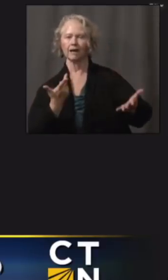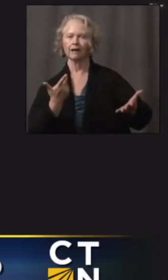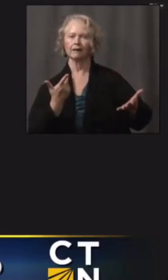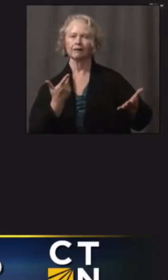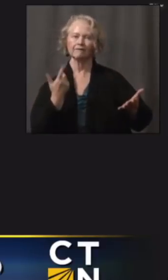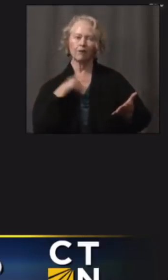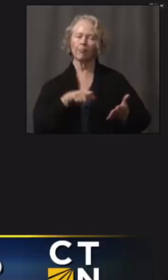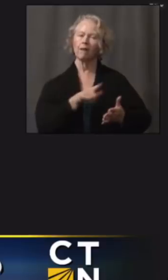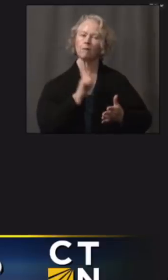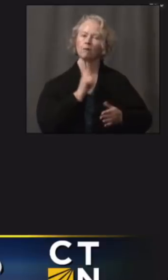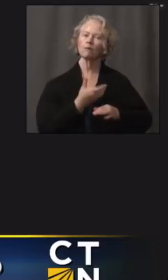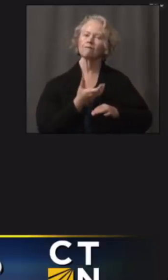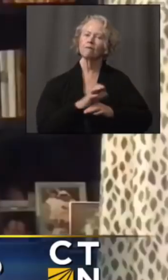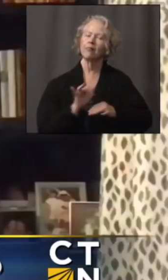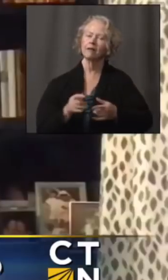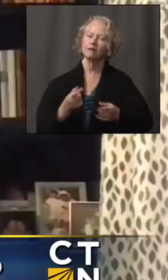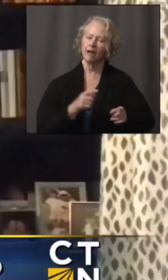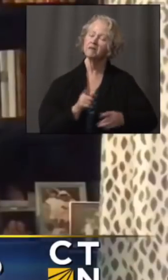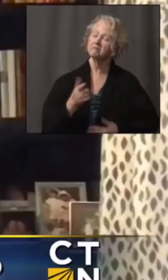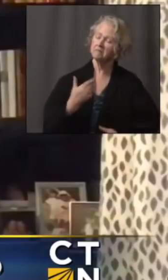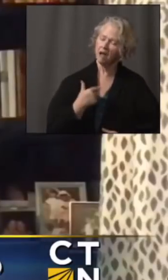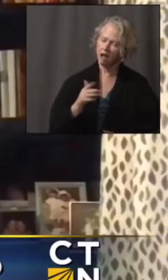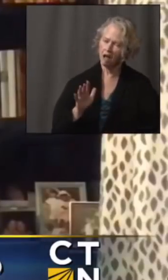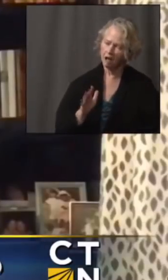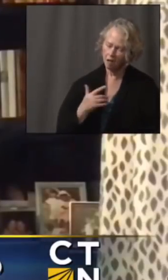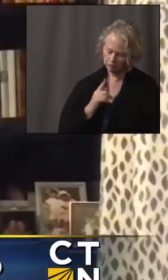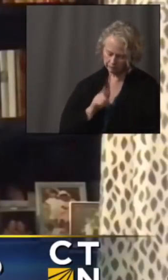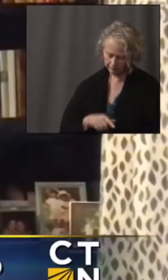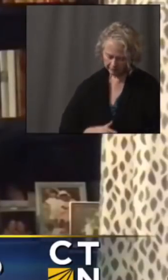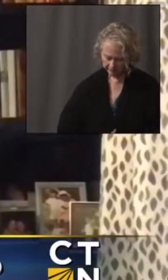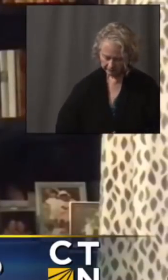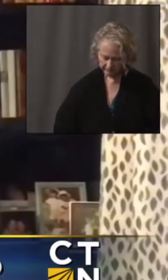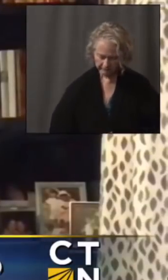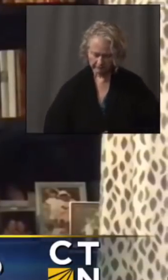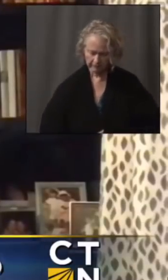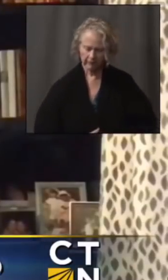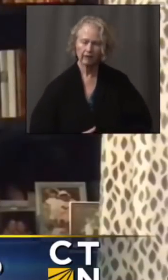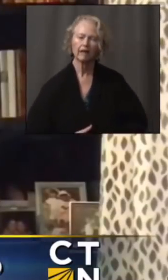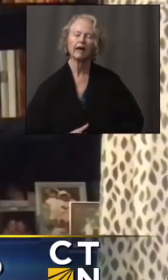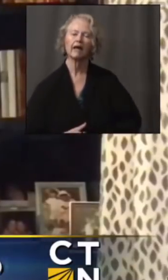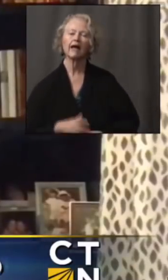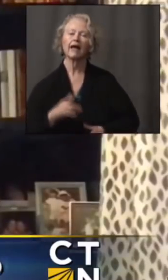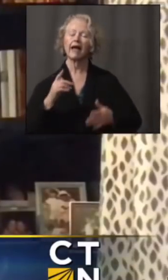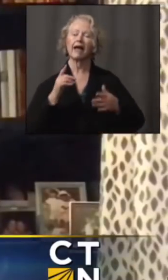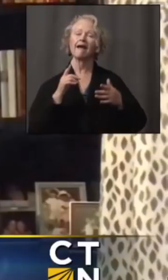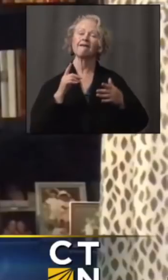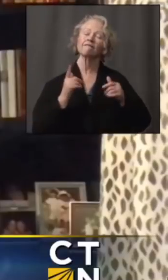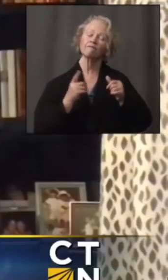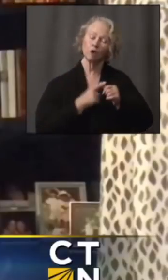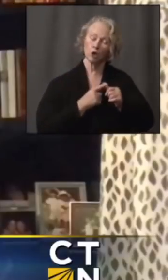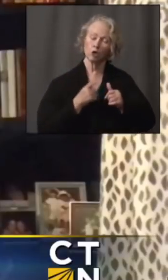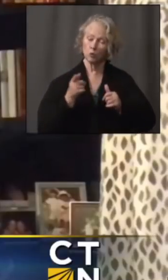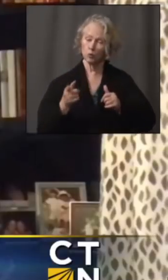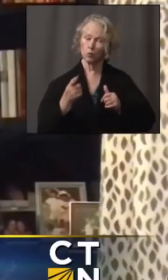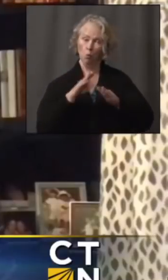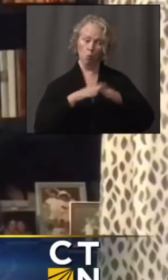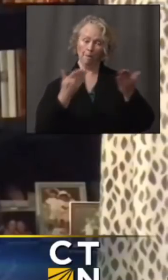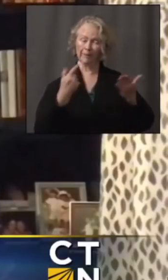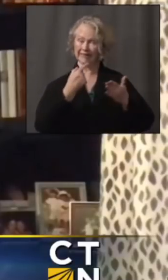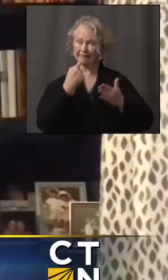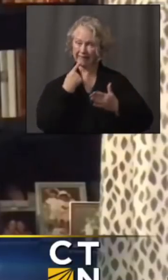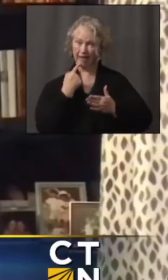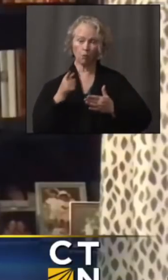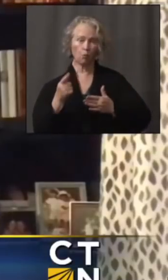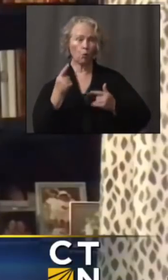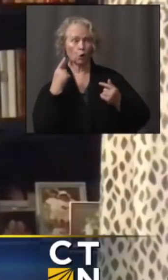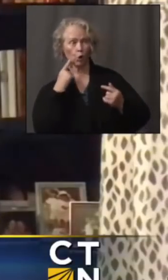enforcement? I'll take a shot. You answered the question in part by asking it, which was you have heard from